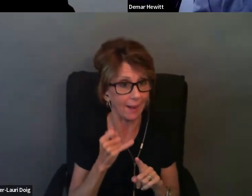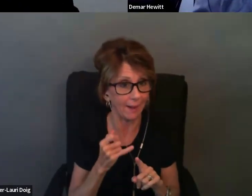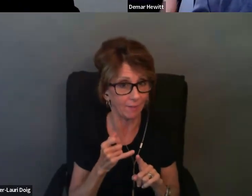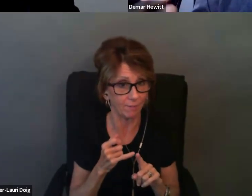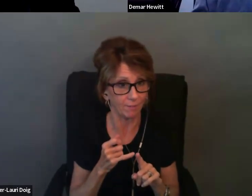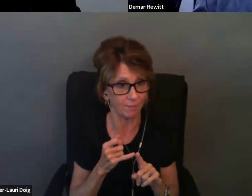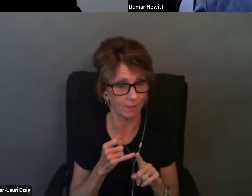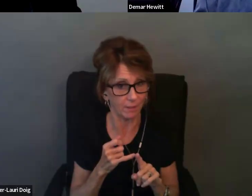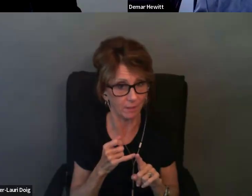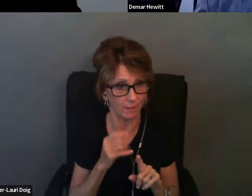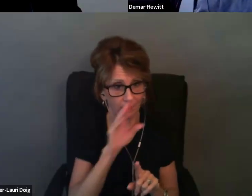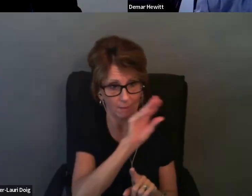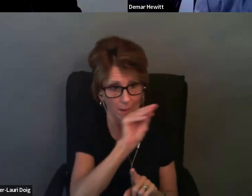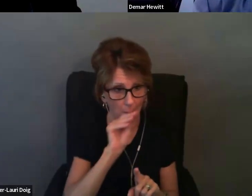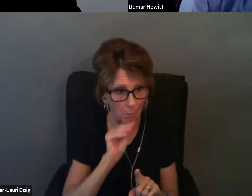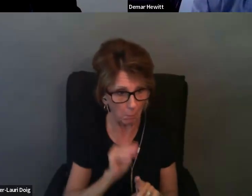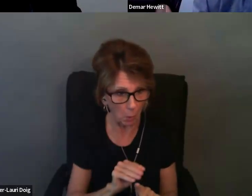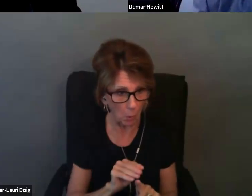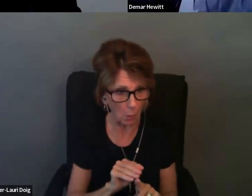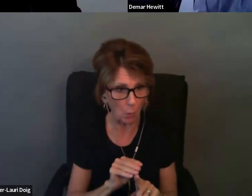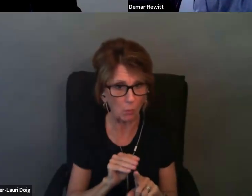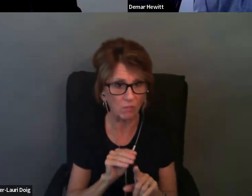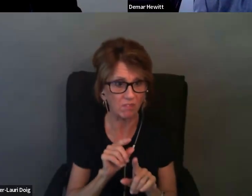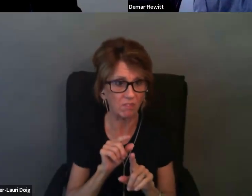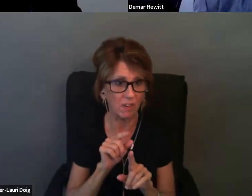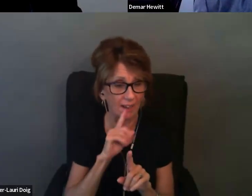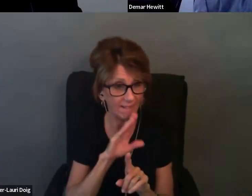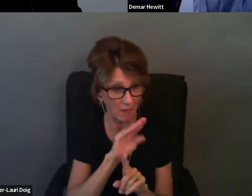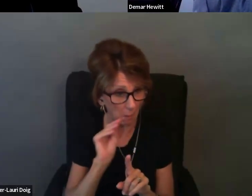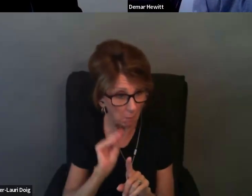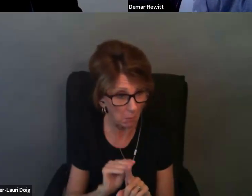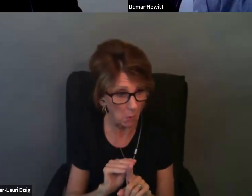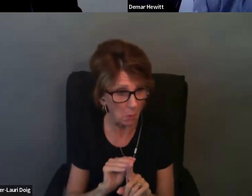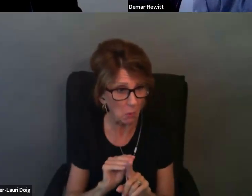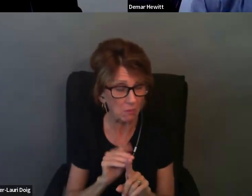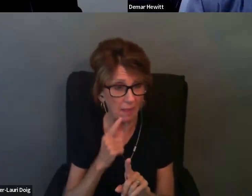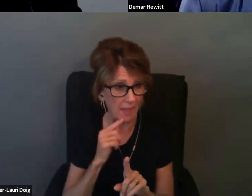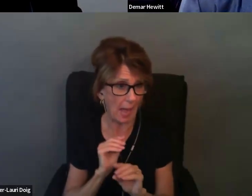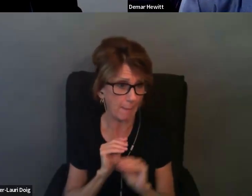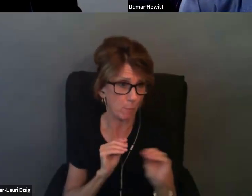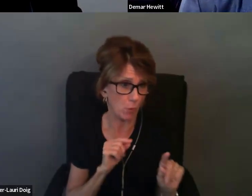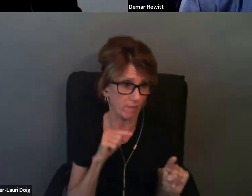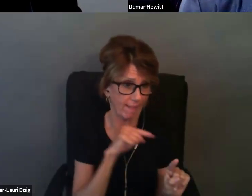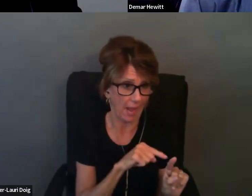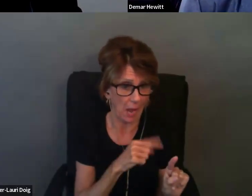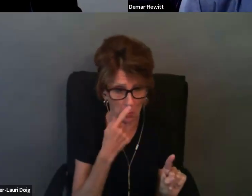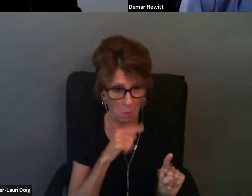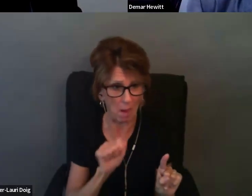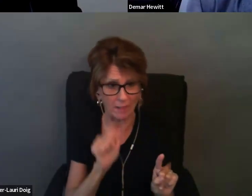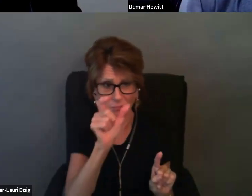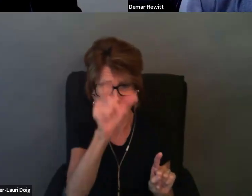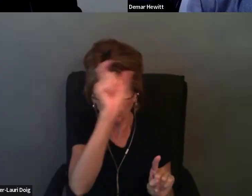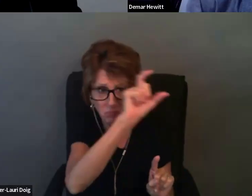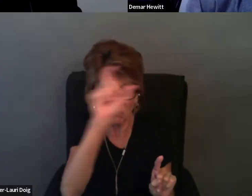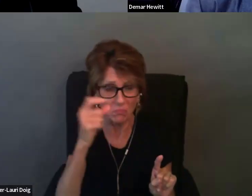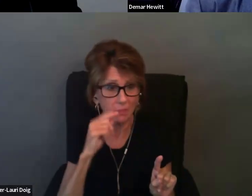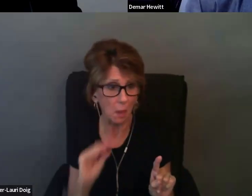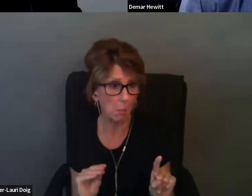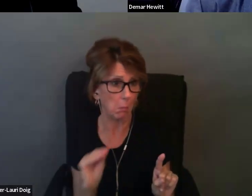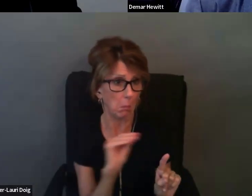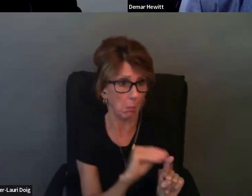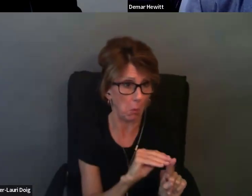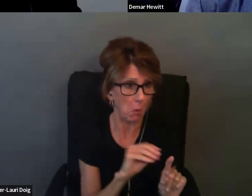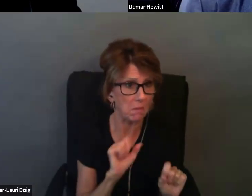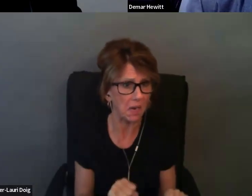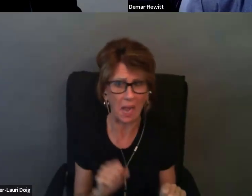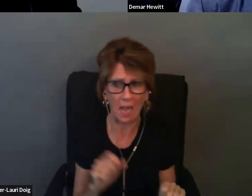your unit, moving those items over would not be unduly hard, then of course, that is in your favor,